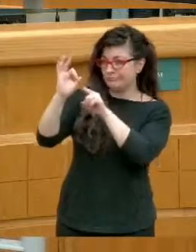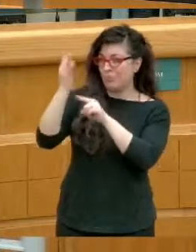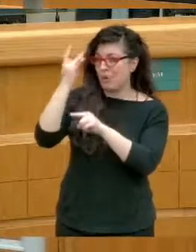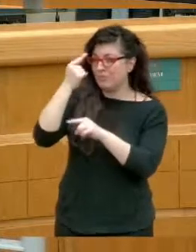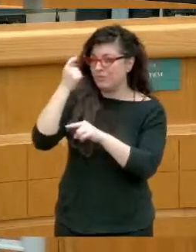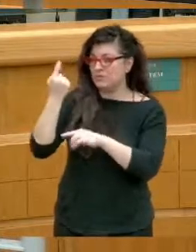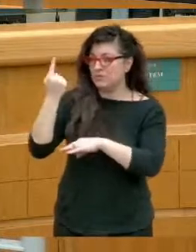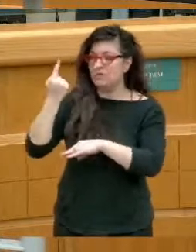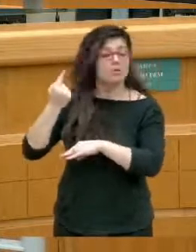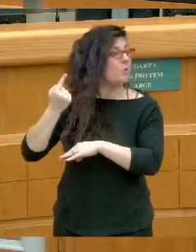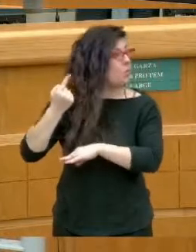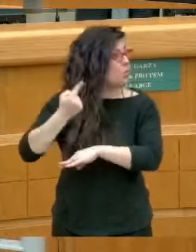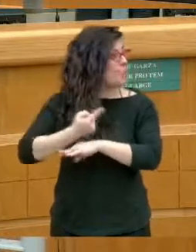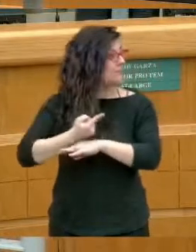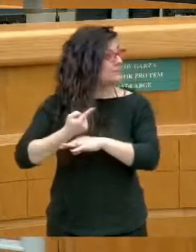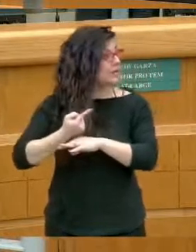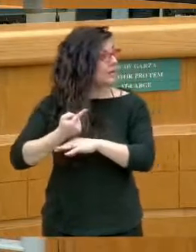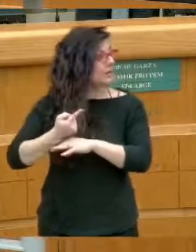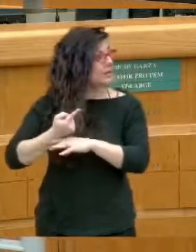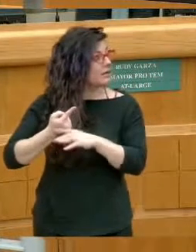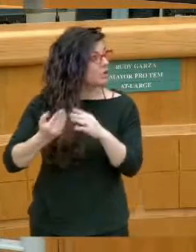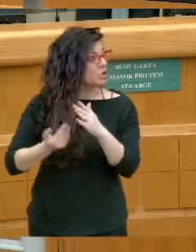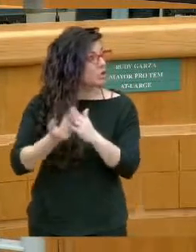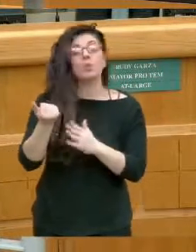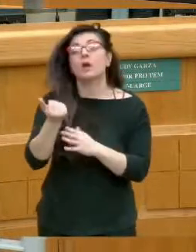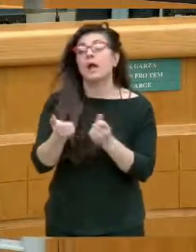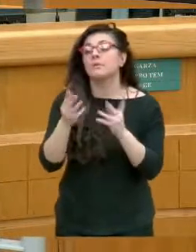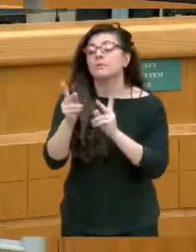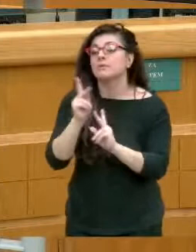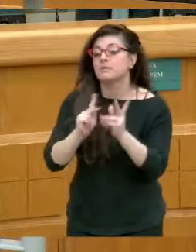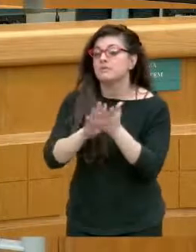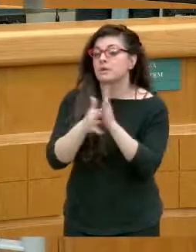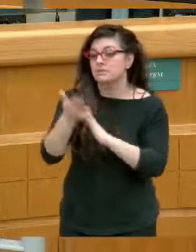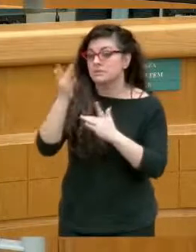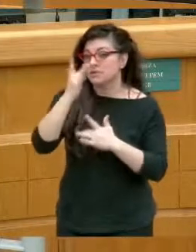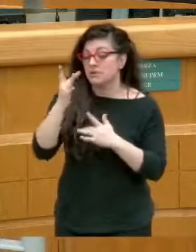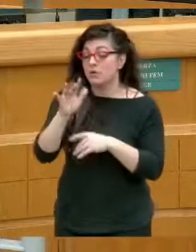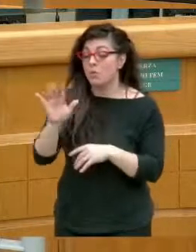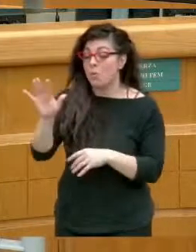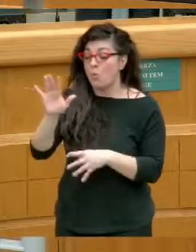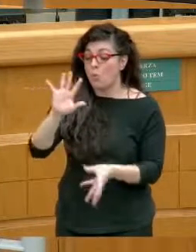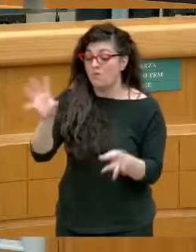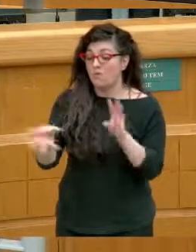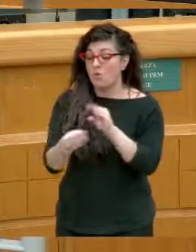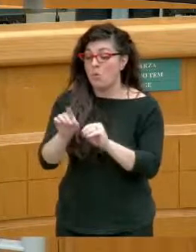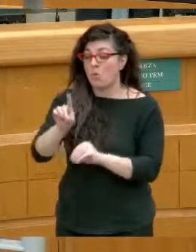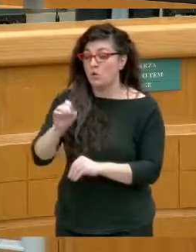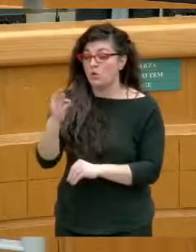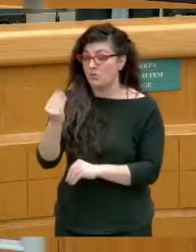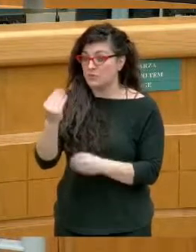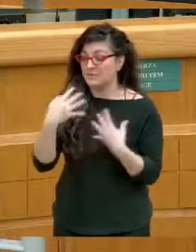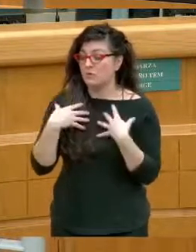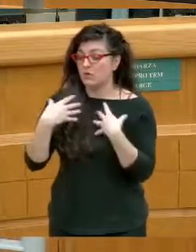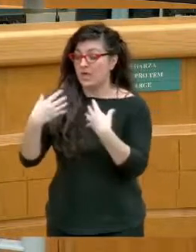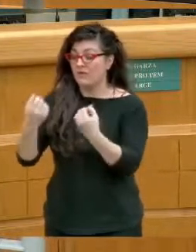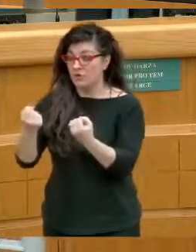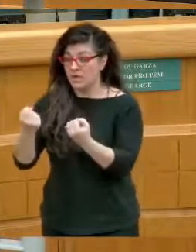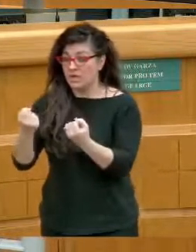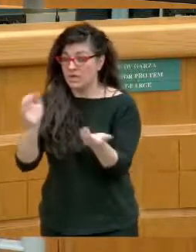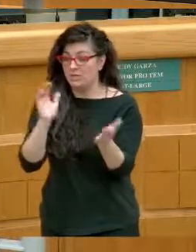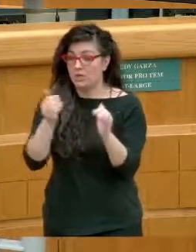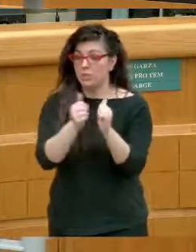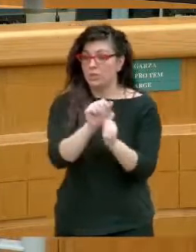Bend area. Overall in the Coastal Bend, 114 recoveries versus the 236